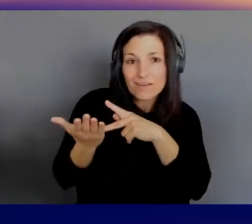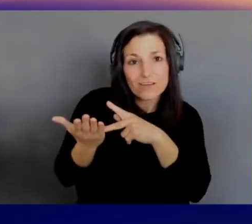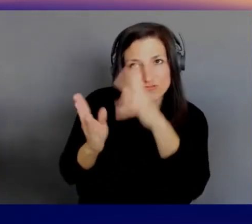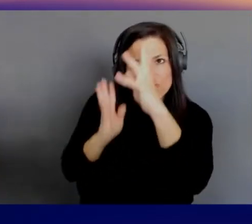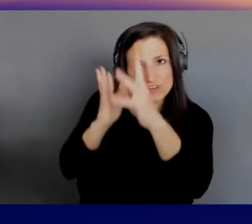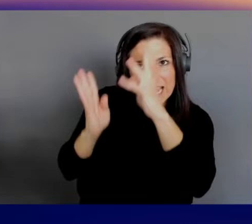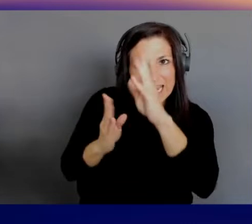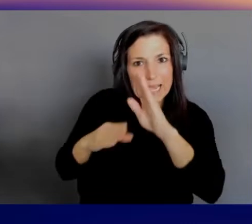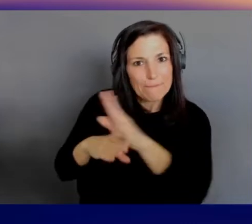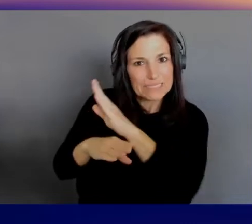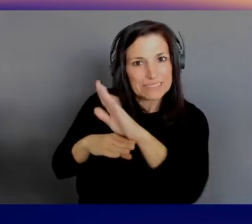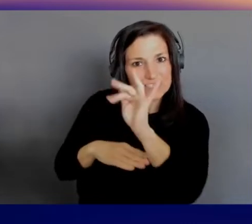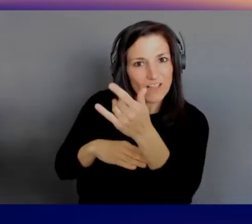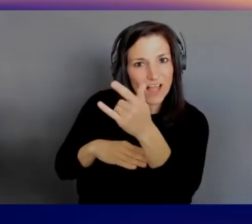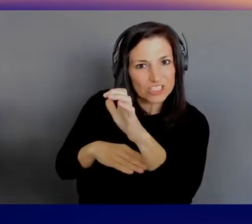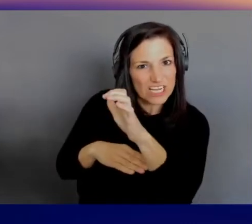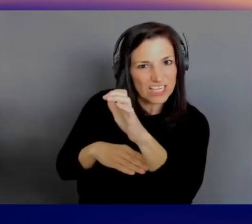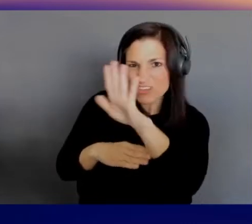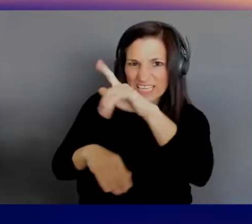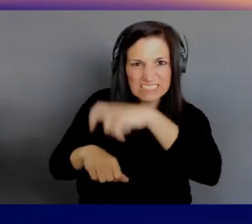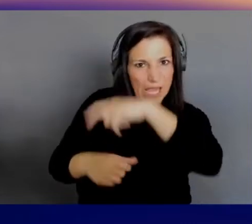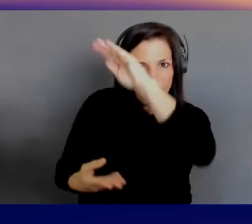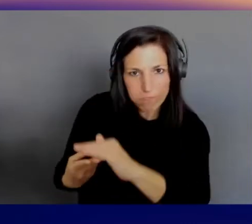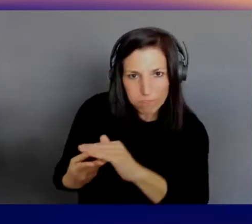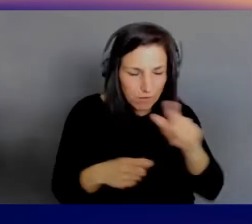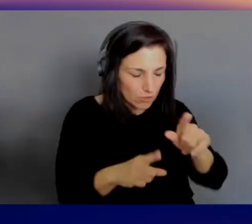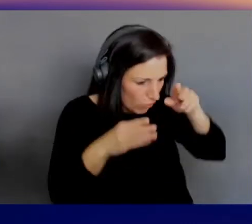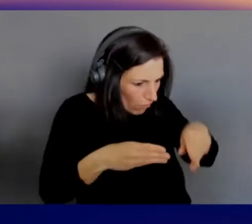Step Functions provides you this nice little